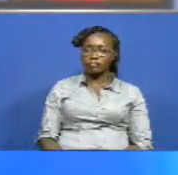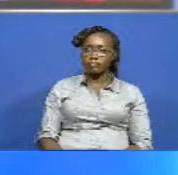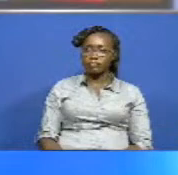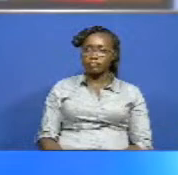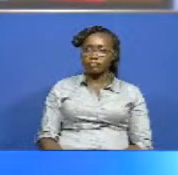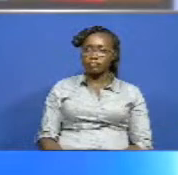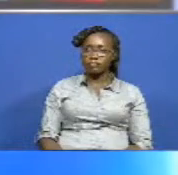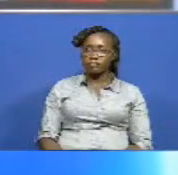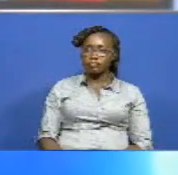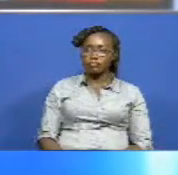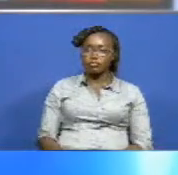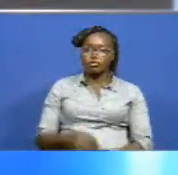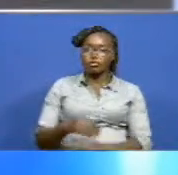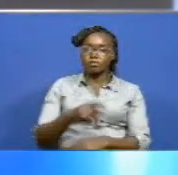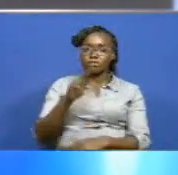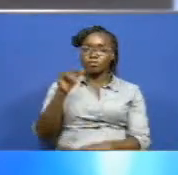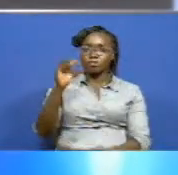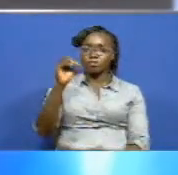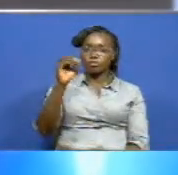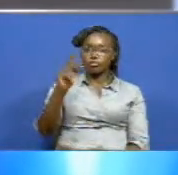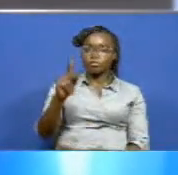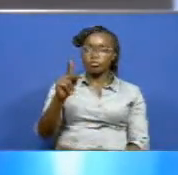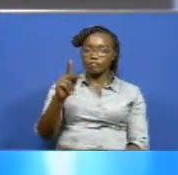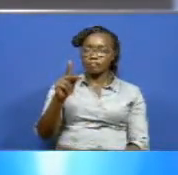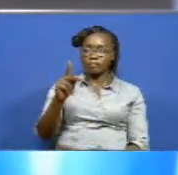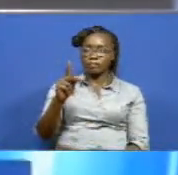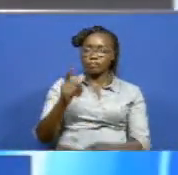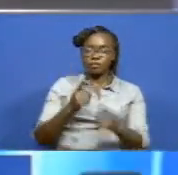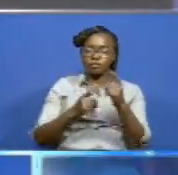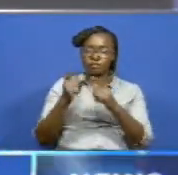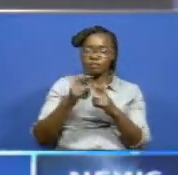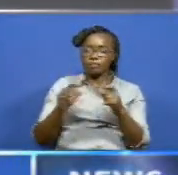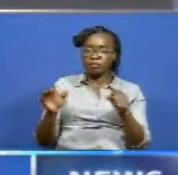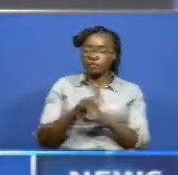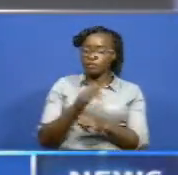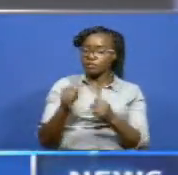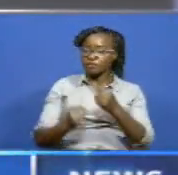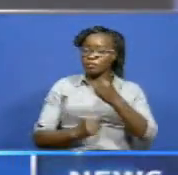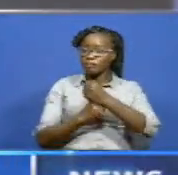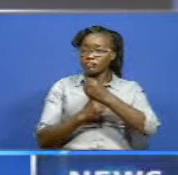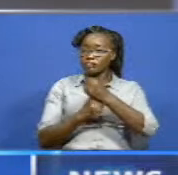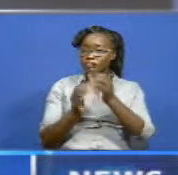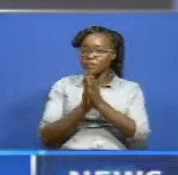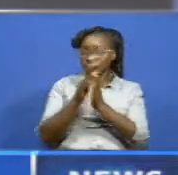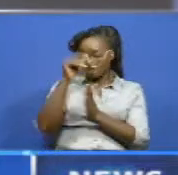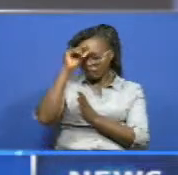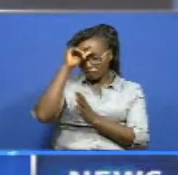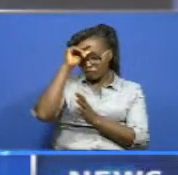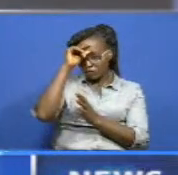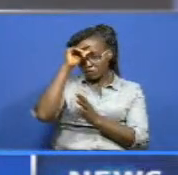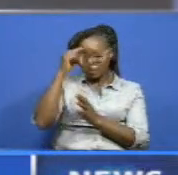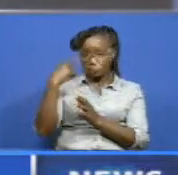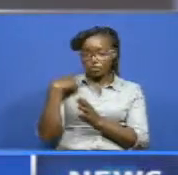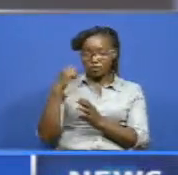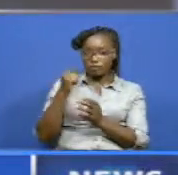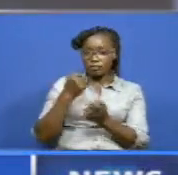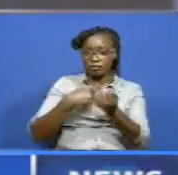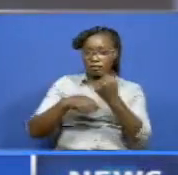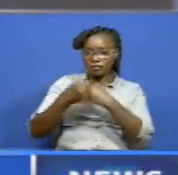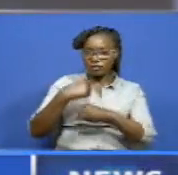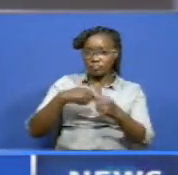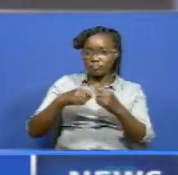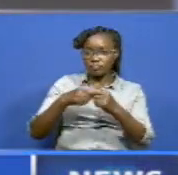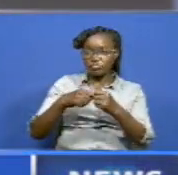The National Olympic Committee of Kenya expresses its totality solidarity with the government for its recent swift action